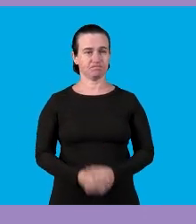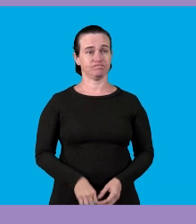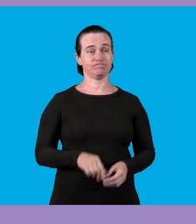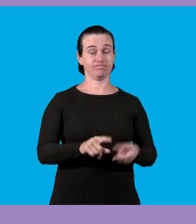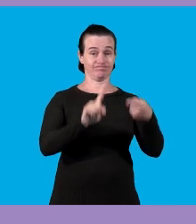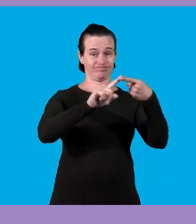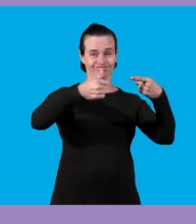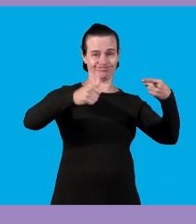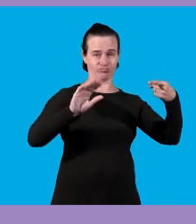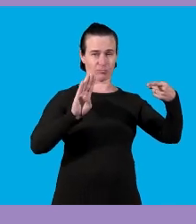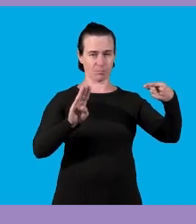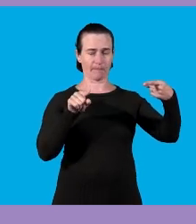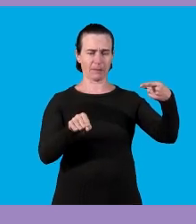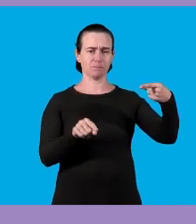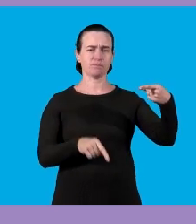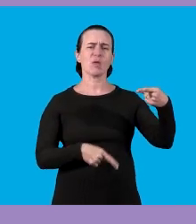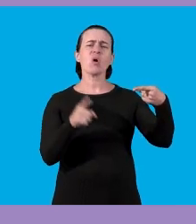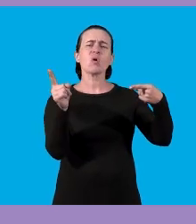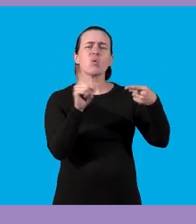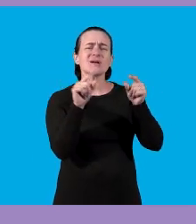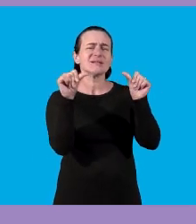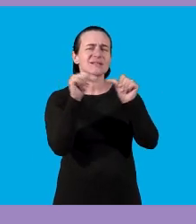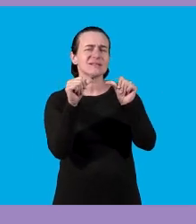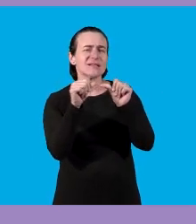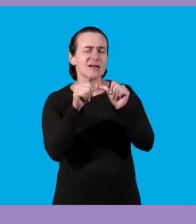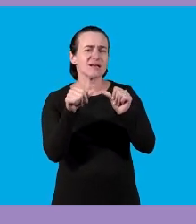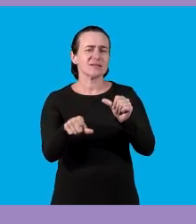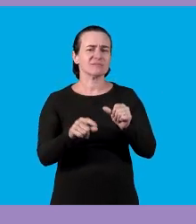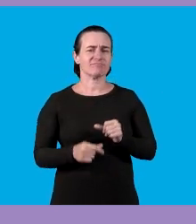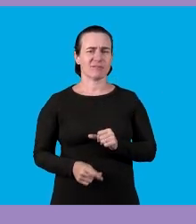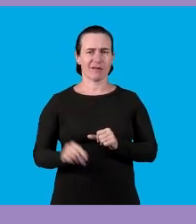part of the question is, what is the size of angle